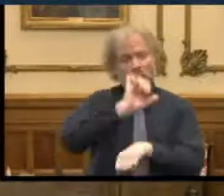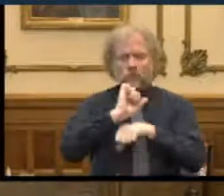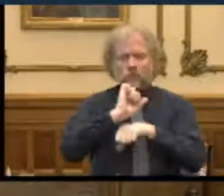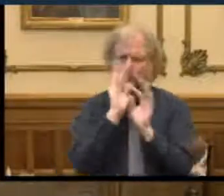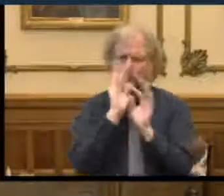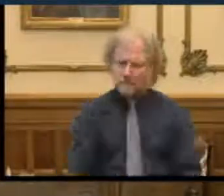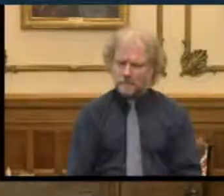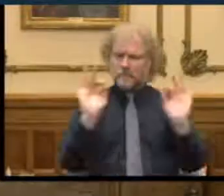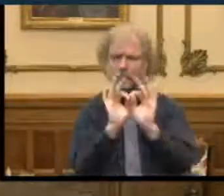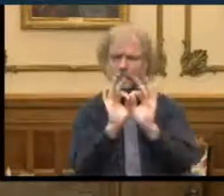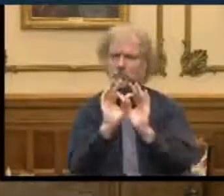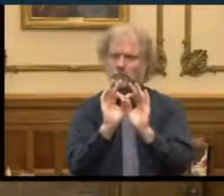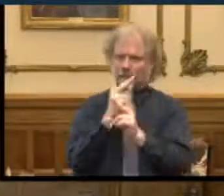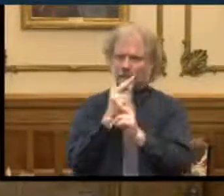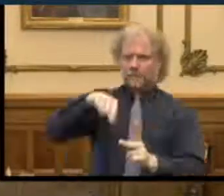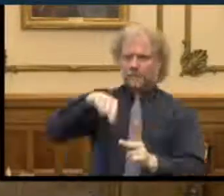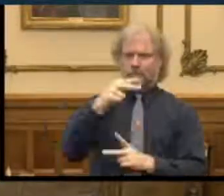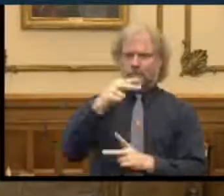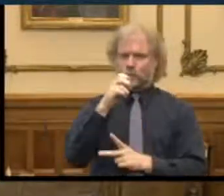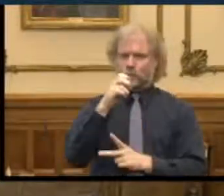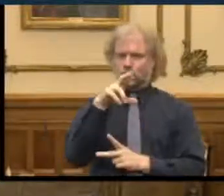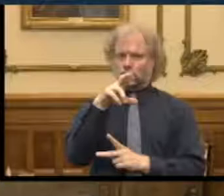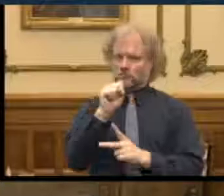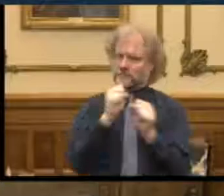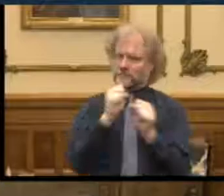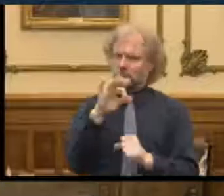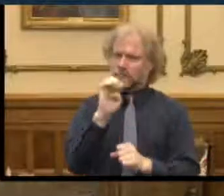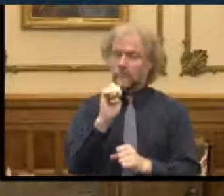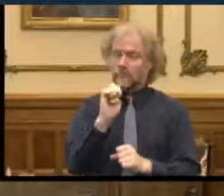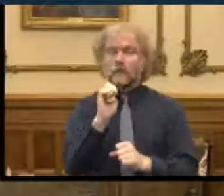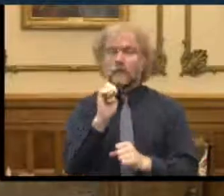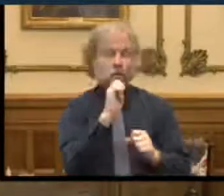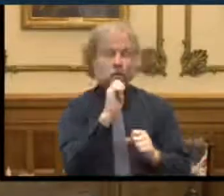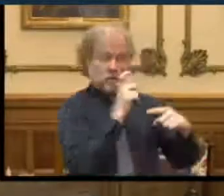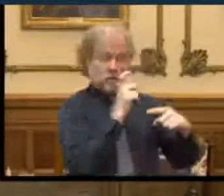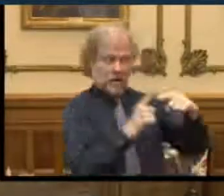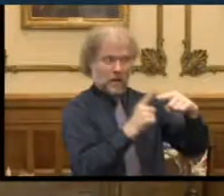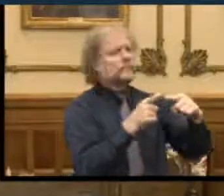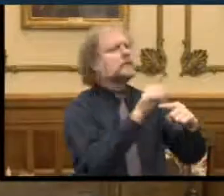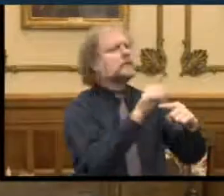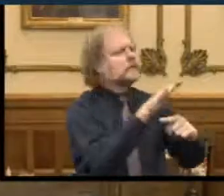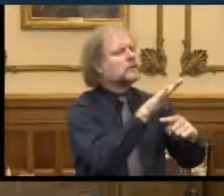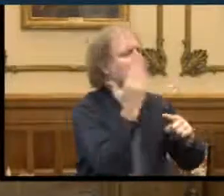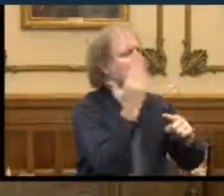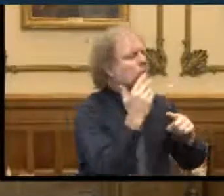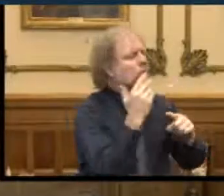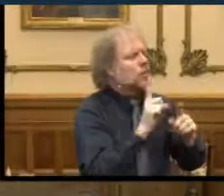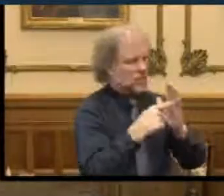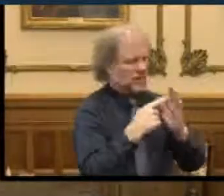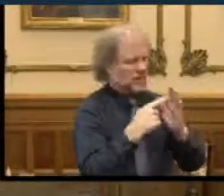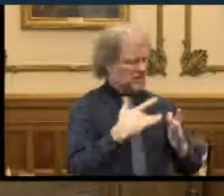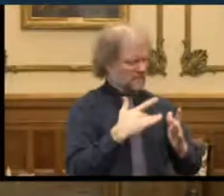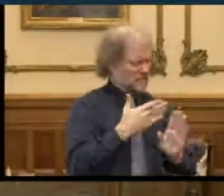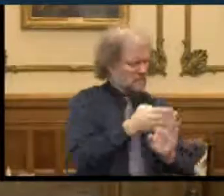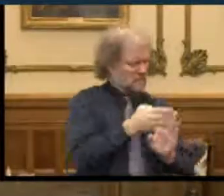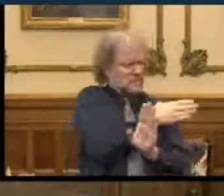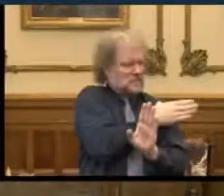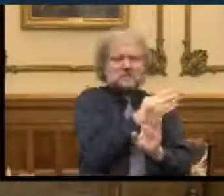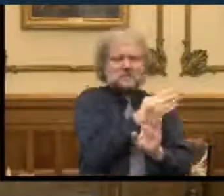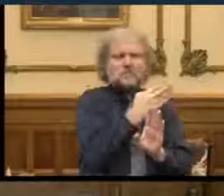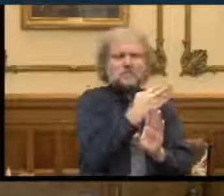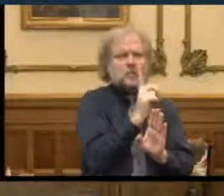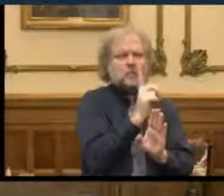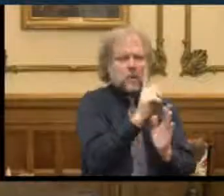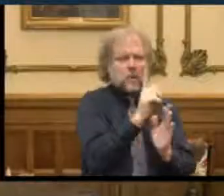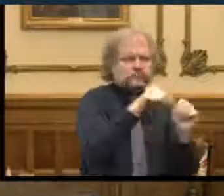to keeping Hoosiers safe. They ask people who have tested positive where they've been in the days before they started showing symptoms. And they ask who